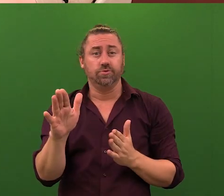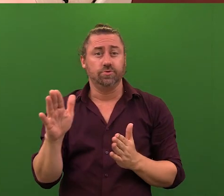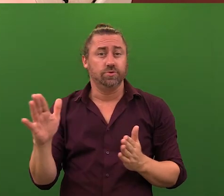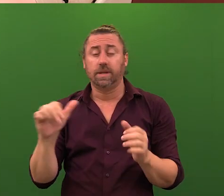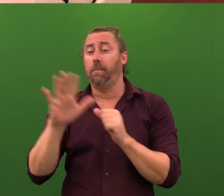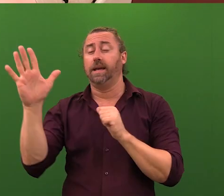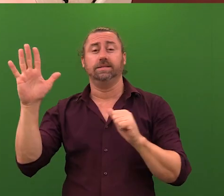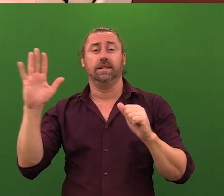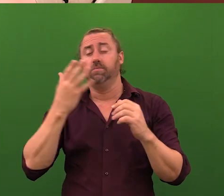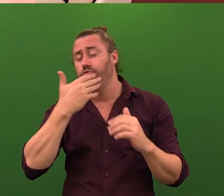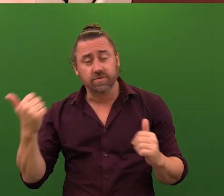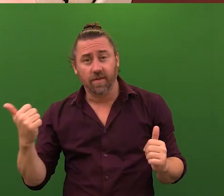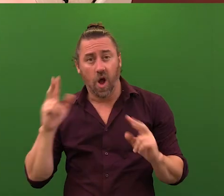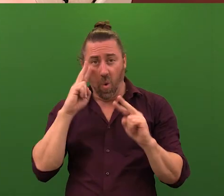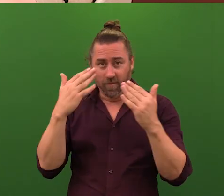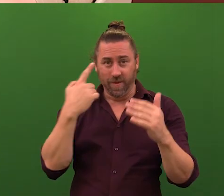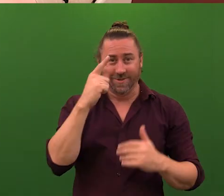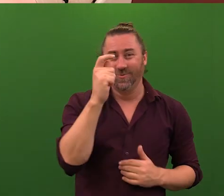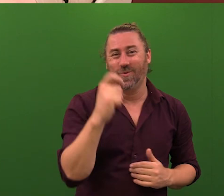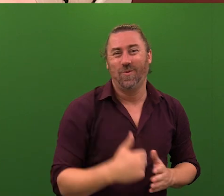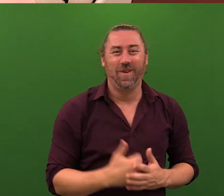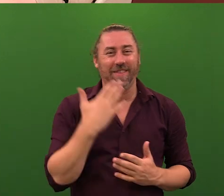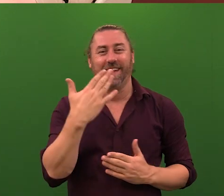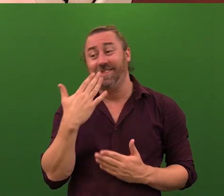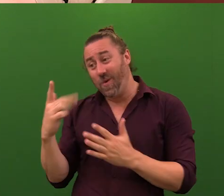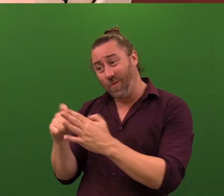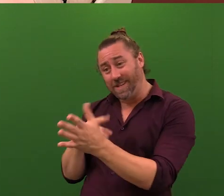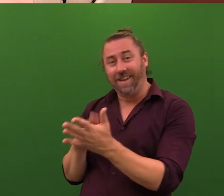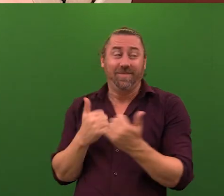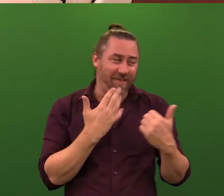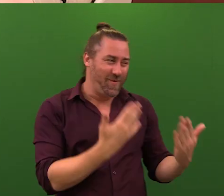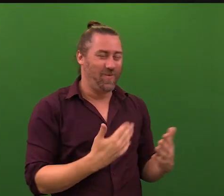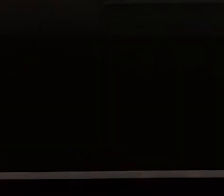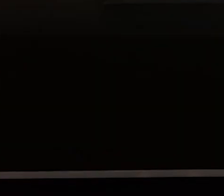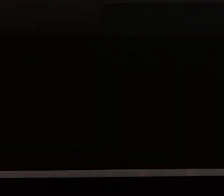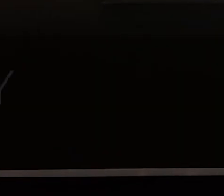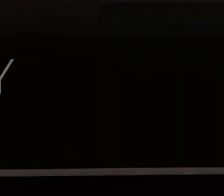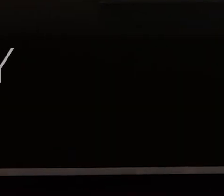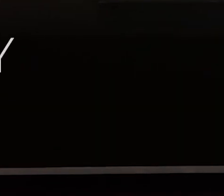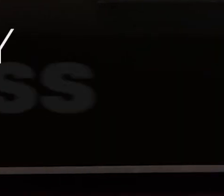It's stunning. We look forward to seeing you soon. Thank you. Thanks, Dylan. Thank you.